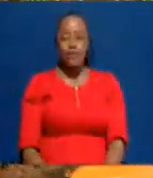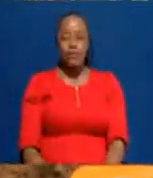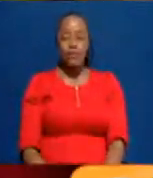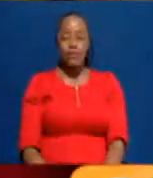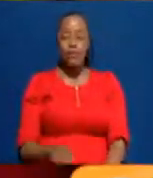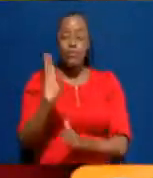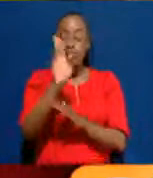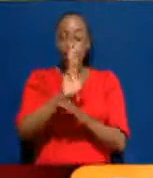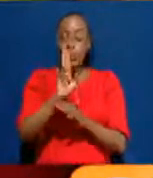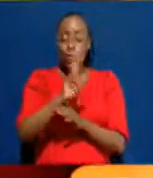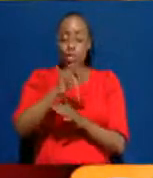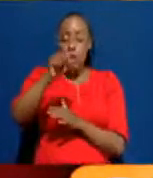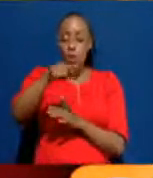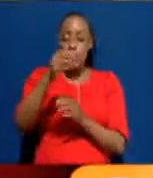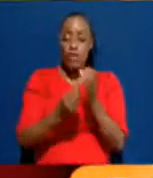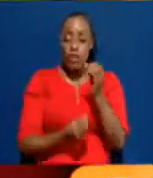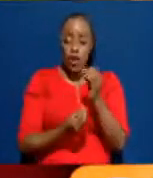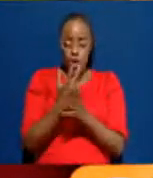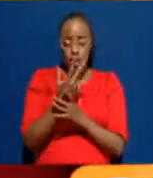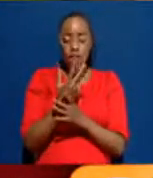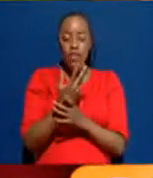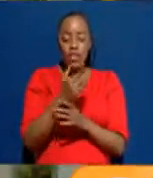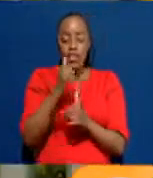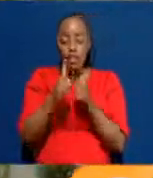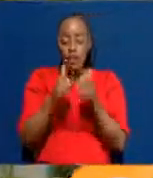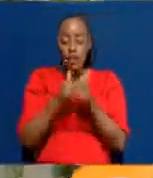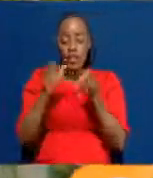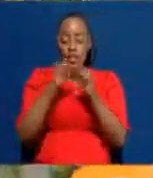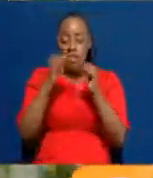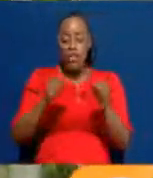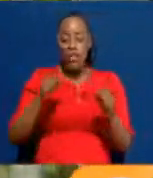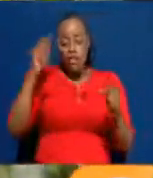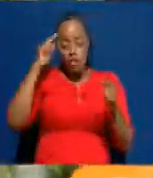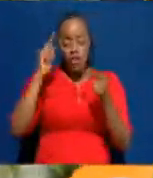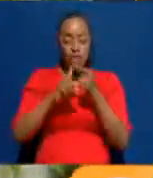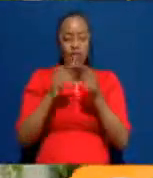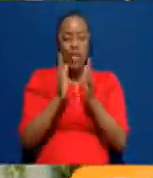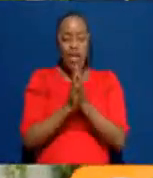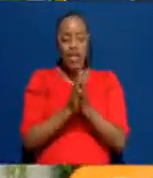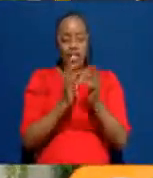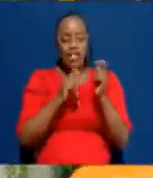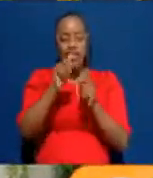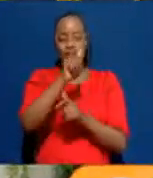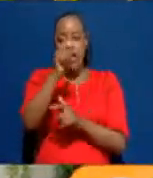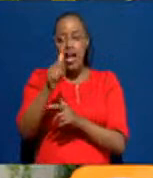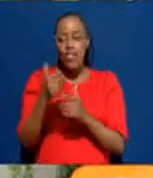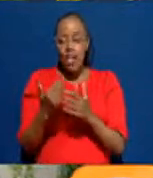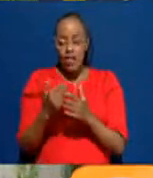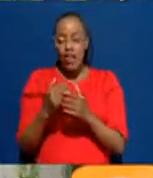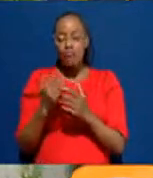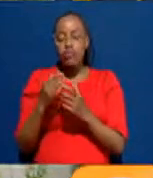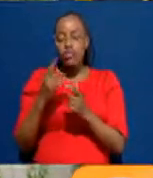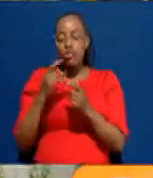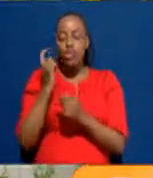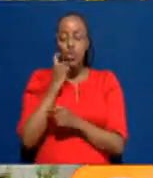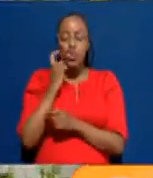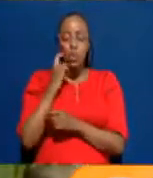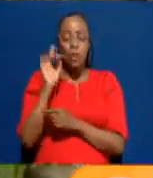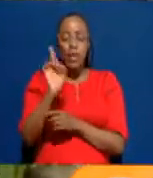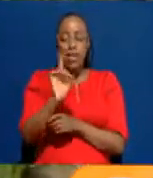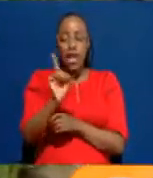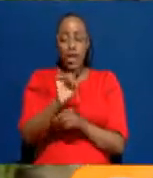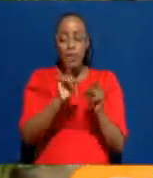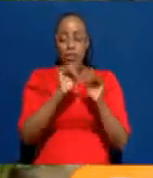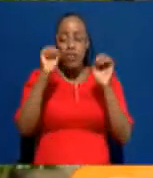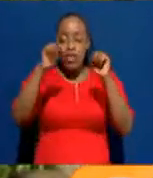She uses the crops grown organically for subsistence purposes and sells the rest at a shop in Nairobi. Despite